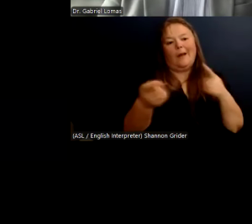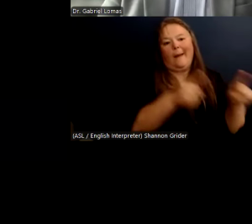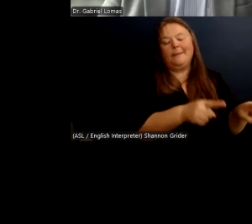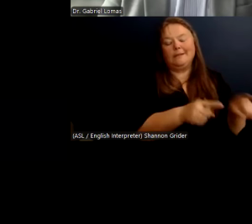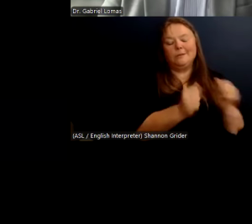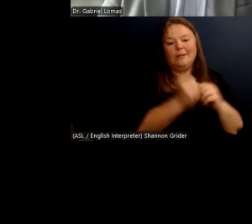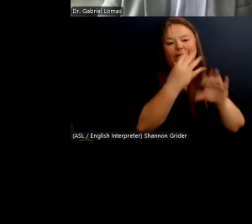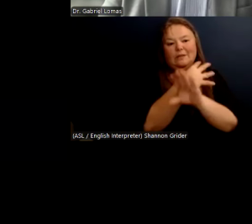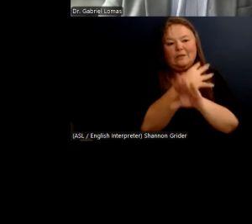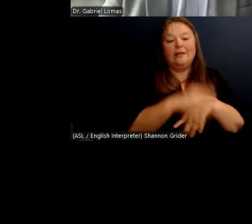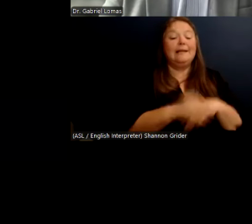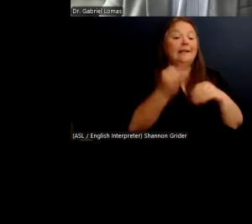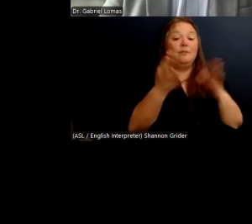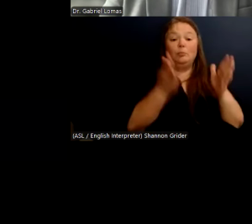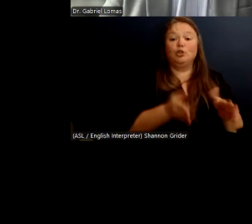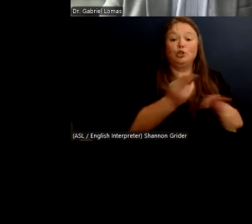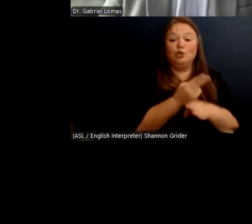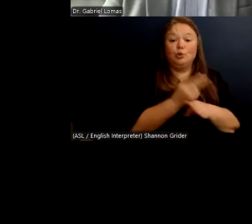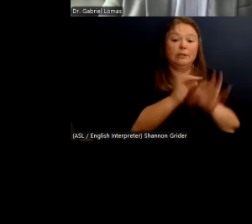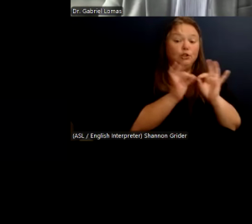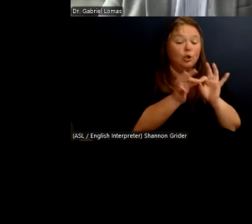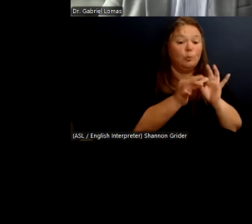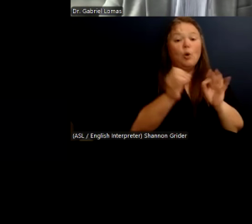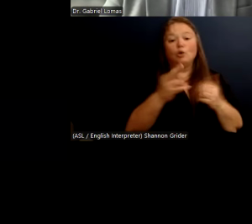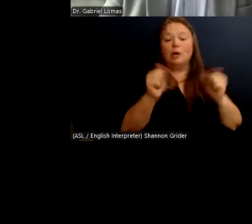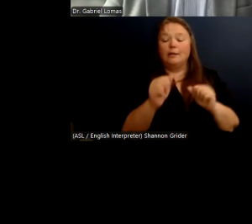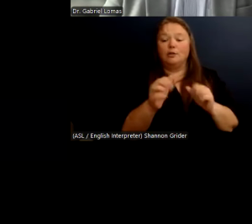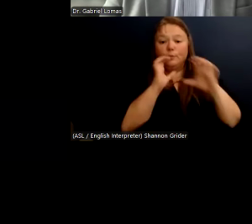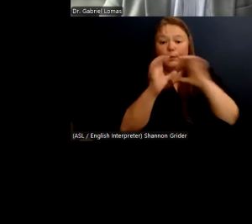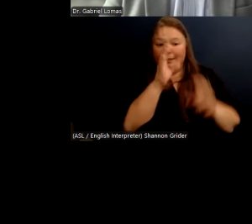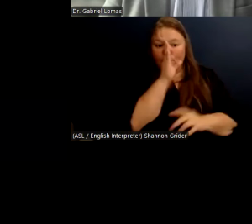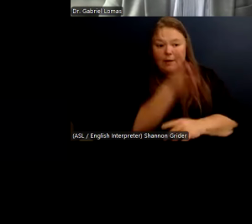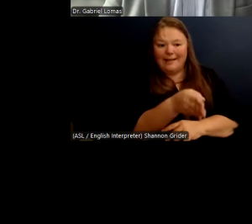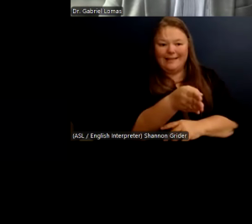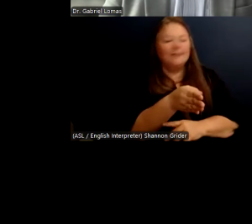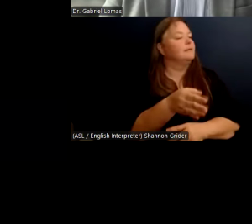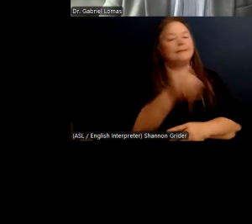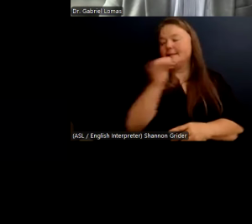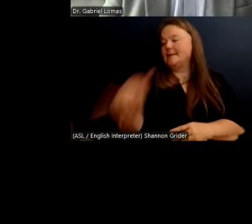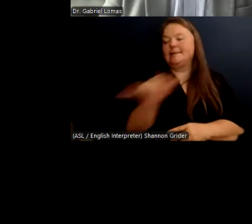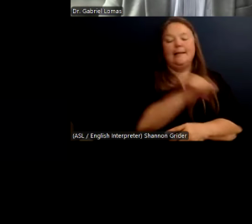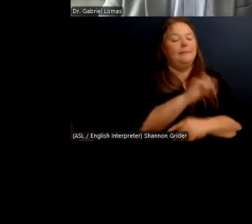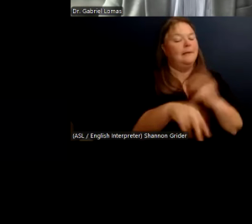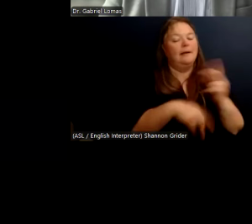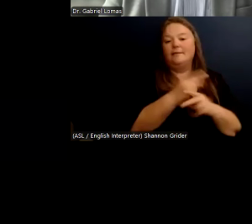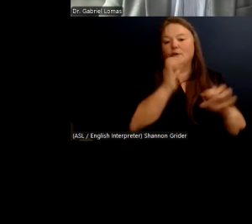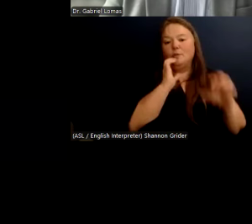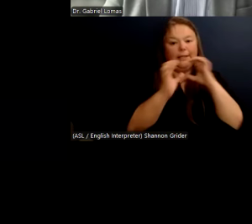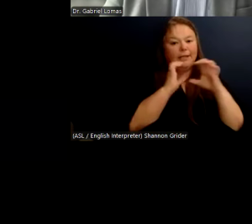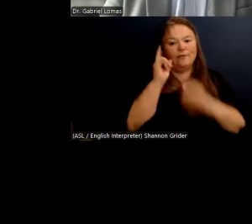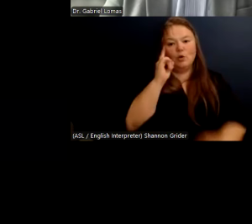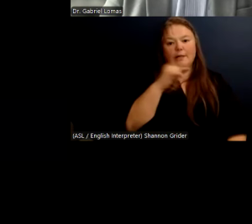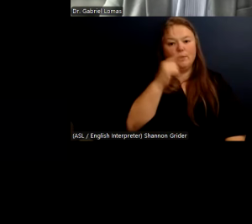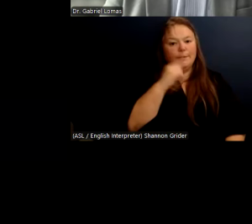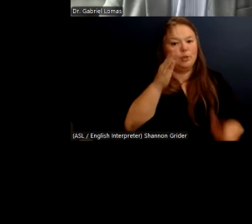a person is using an interpreter or trying to communicate directly, that's not the same communication that a hearing person has. Next